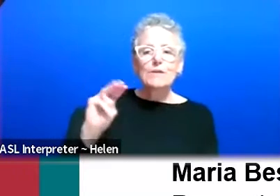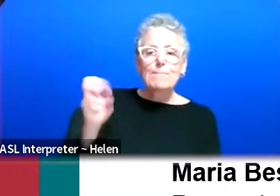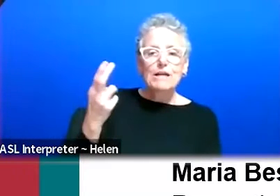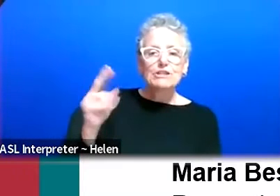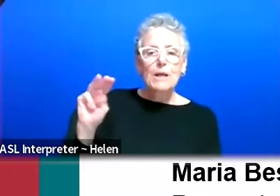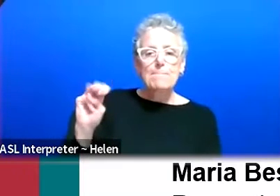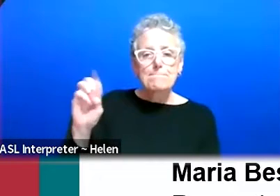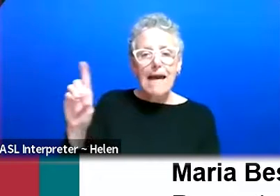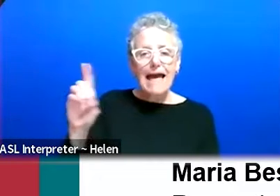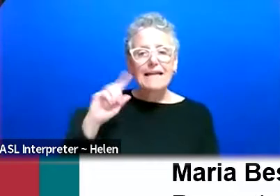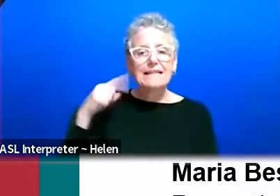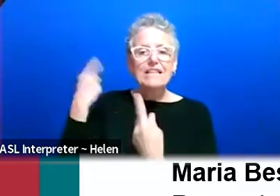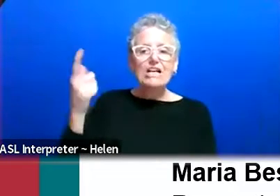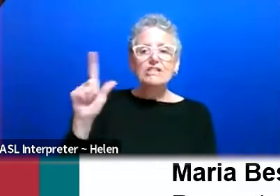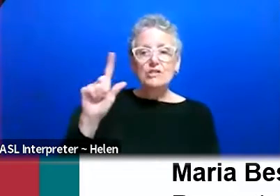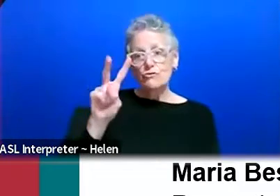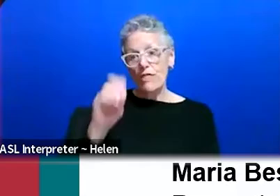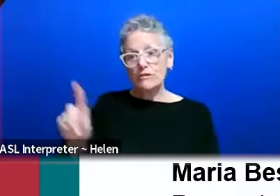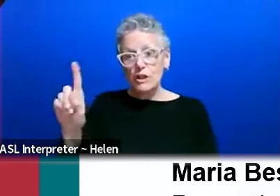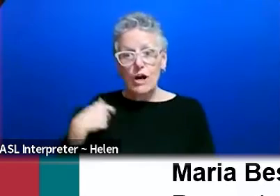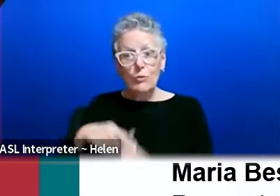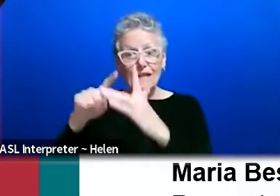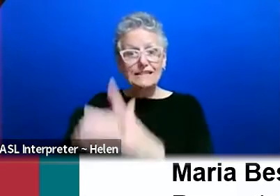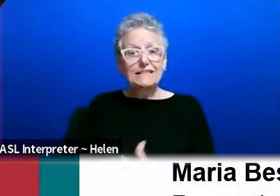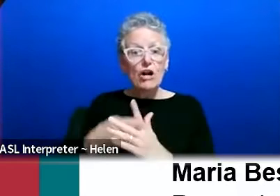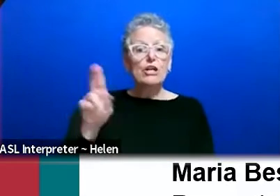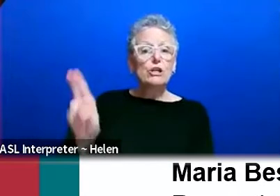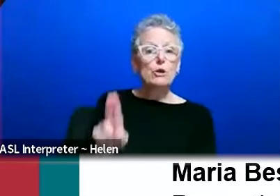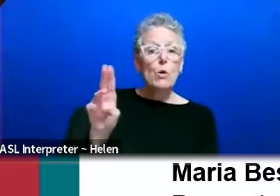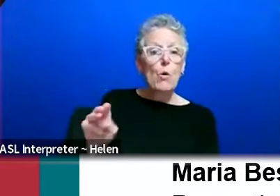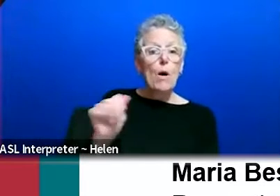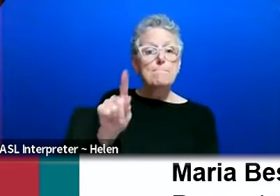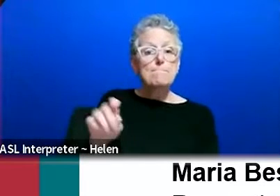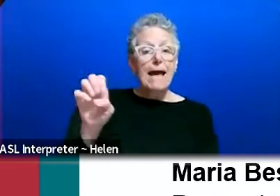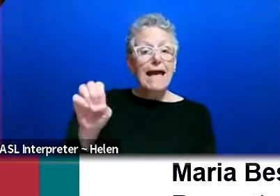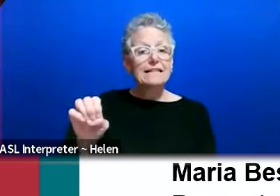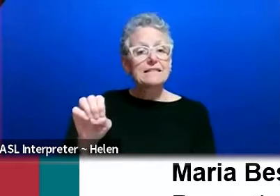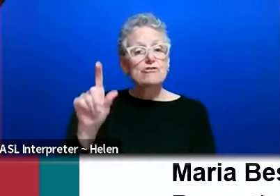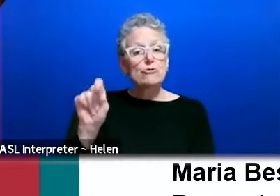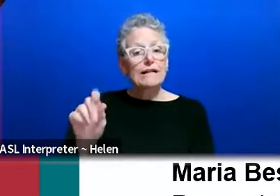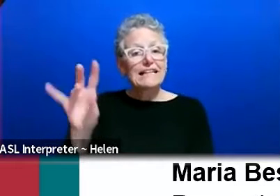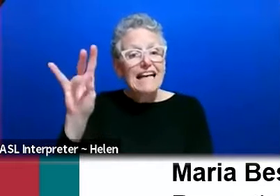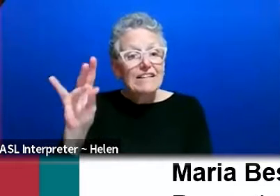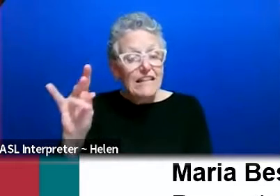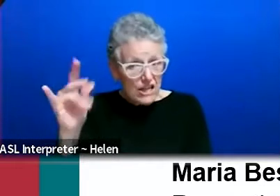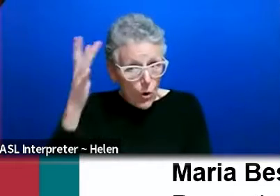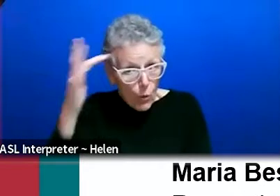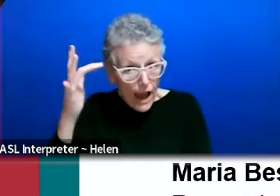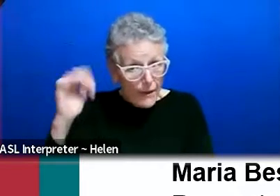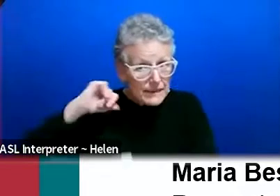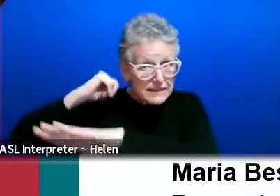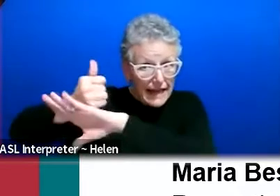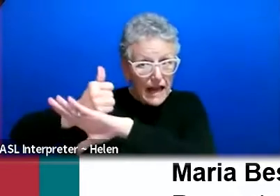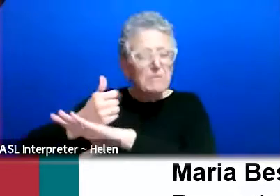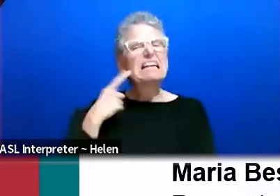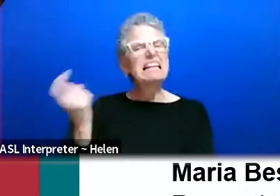since 2001. We started UMAIS in 2017, basically because of a need